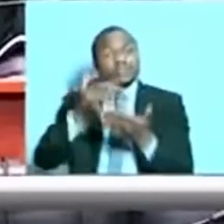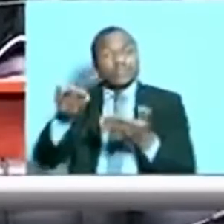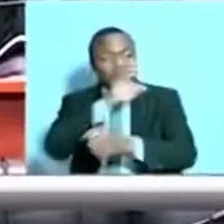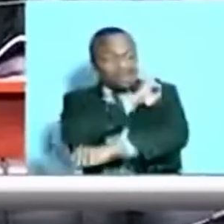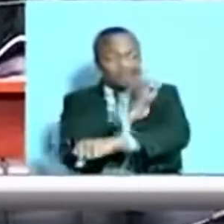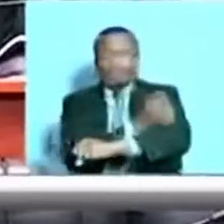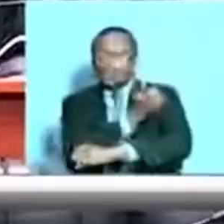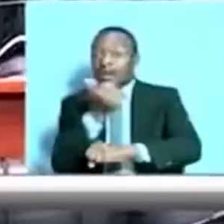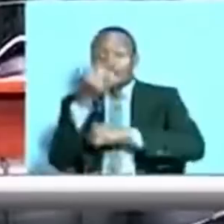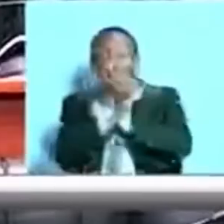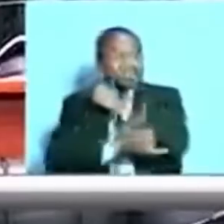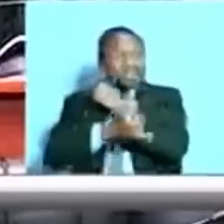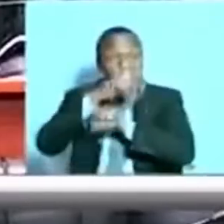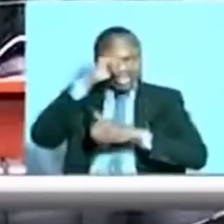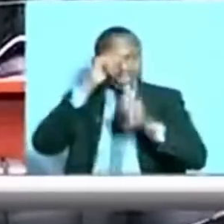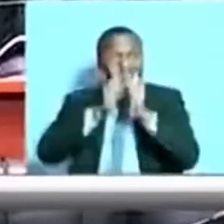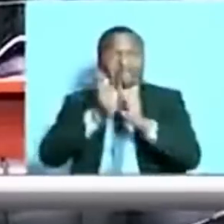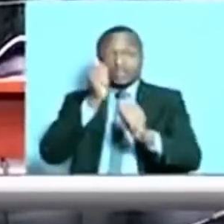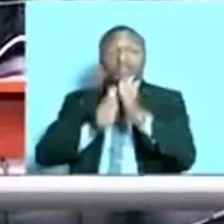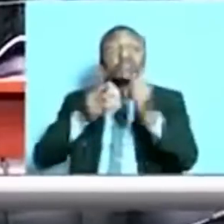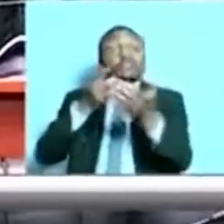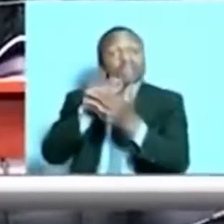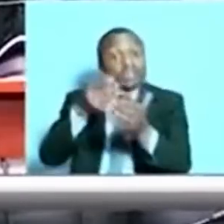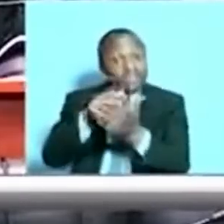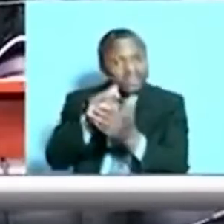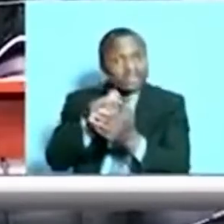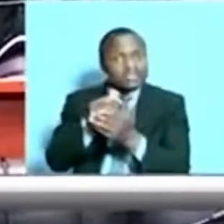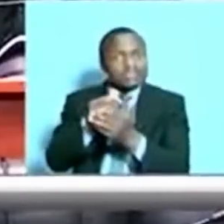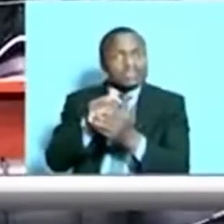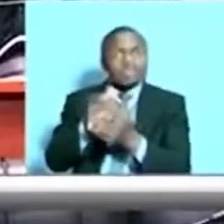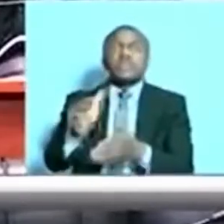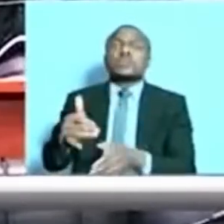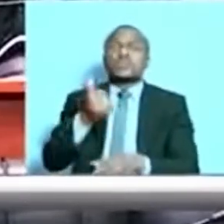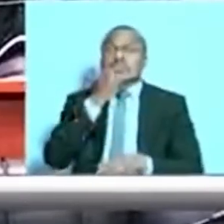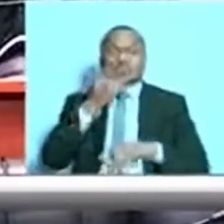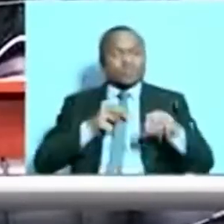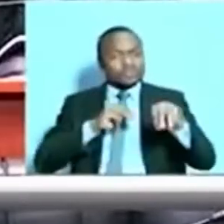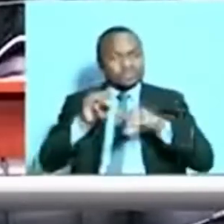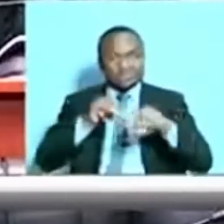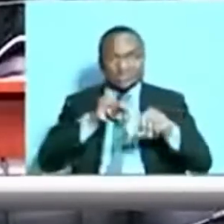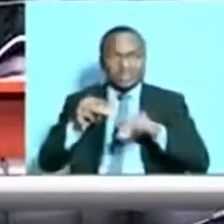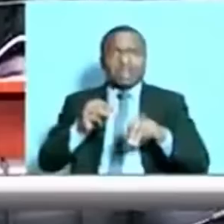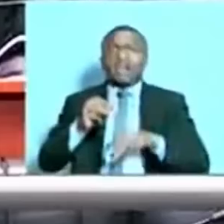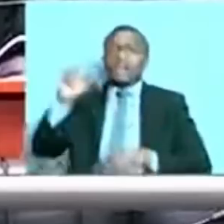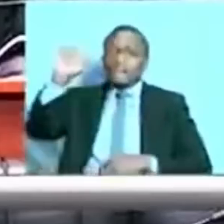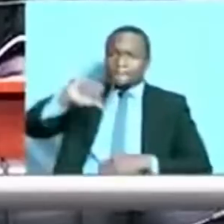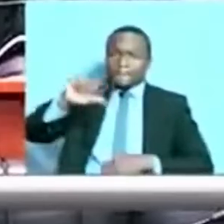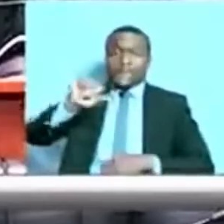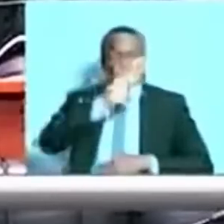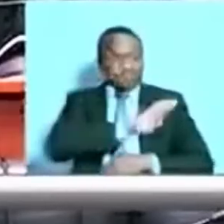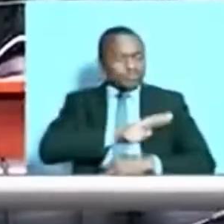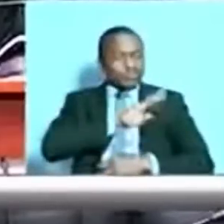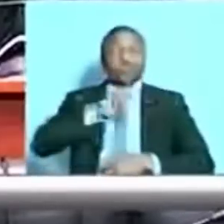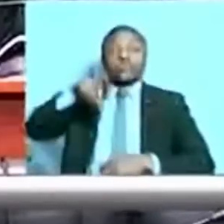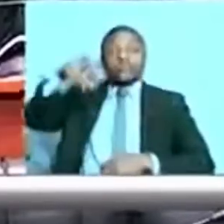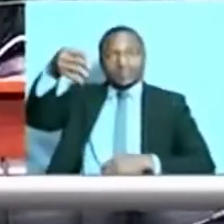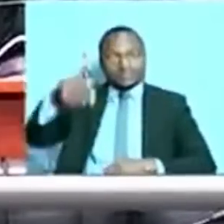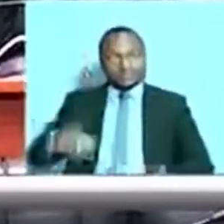other countries because of the financial misconduct and imprudent conduct of the PF.